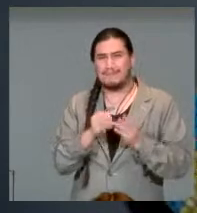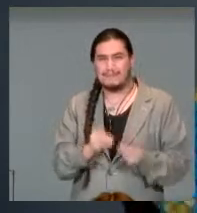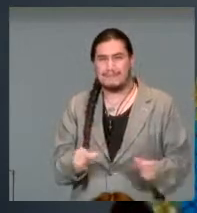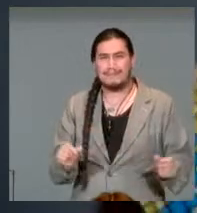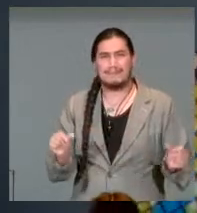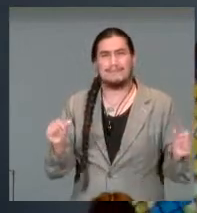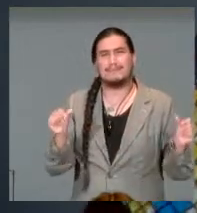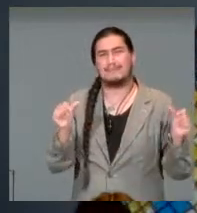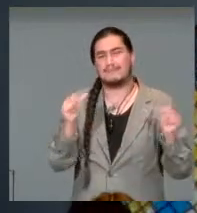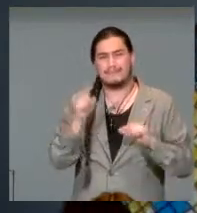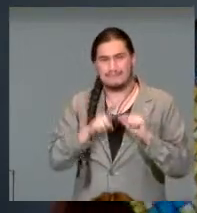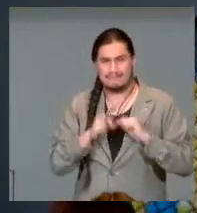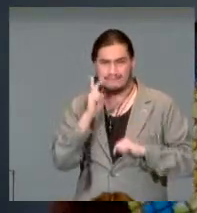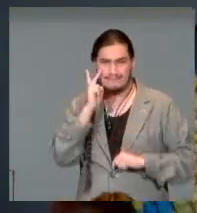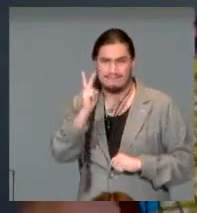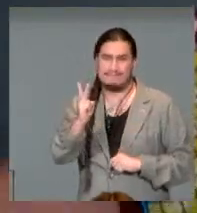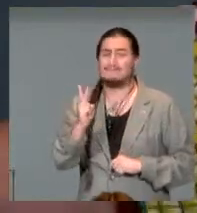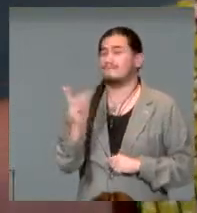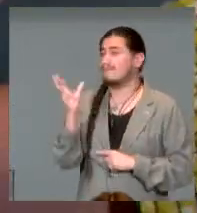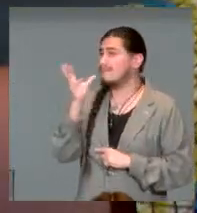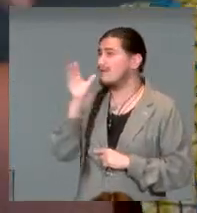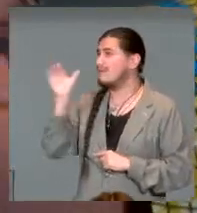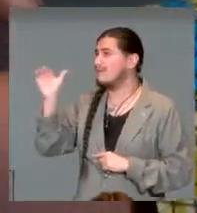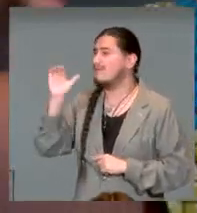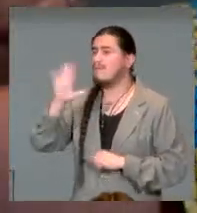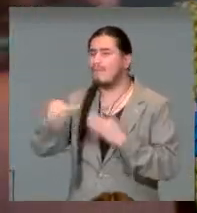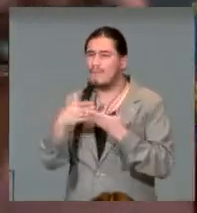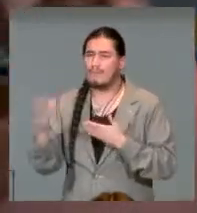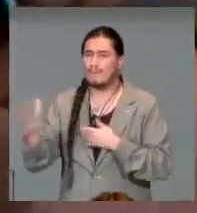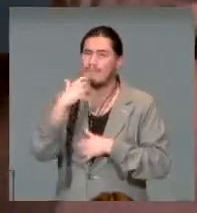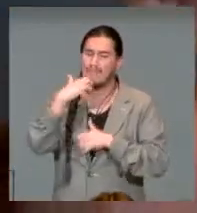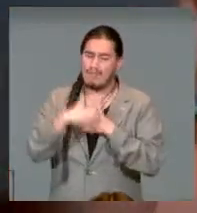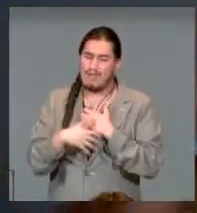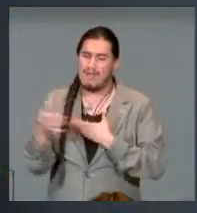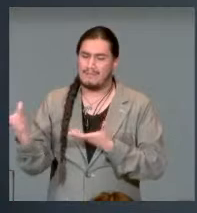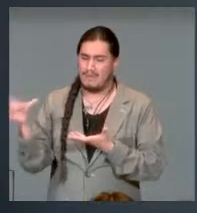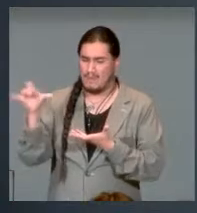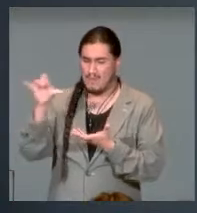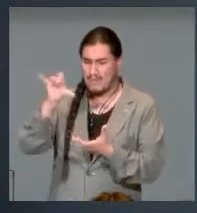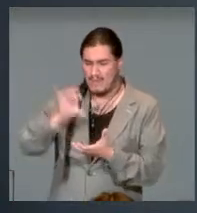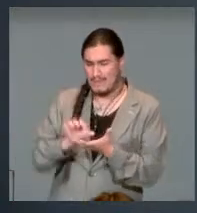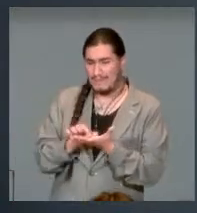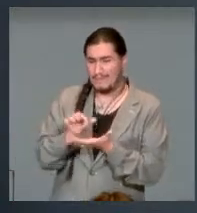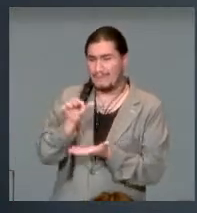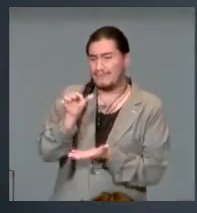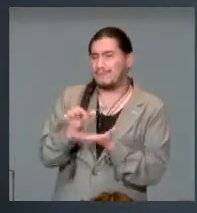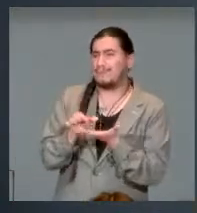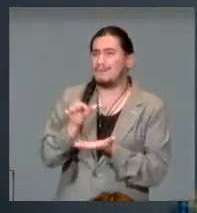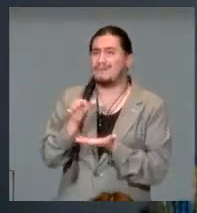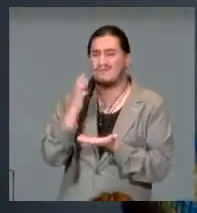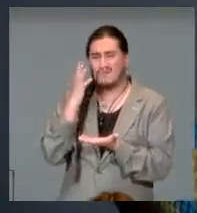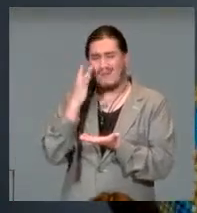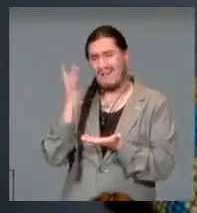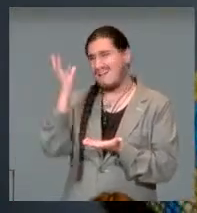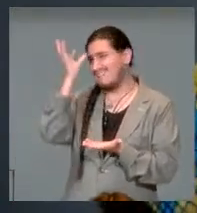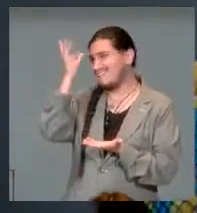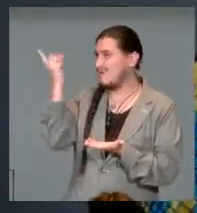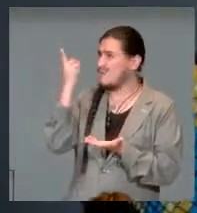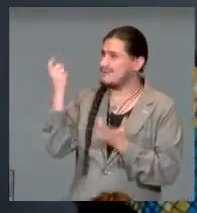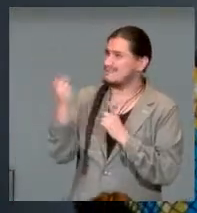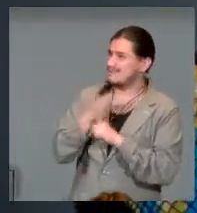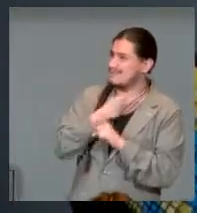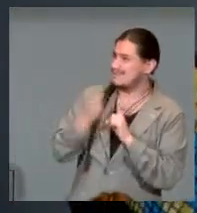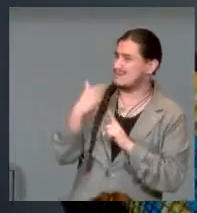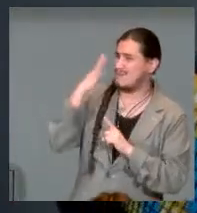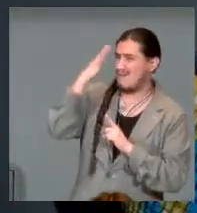Mama. Pour all your blood into a thimble and top it off with, why daddy always beaten me,